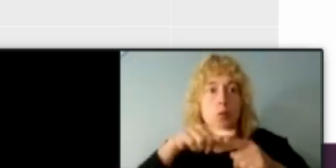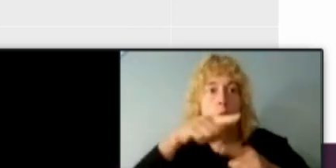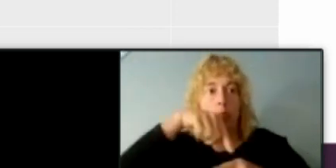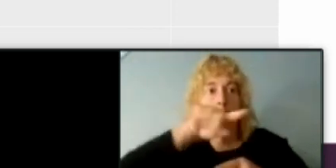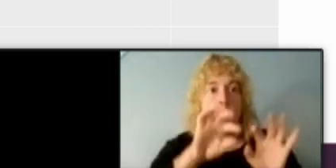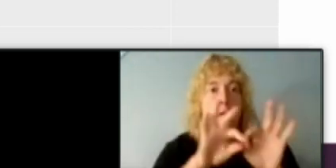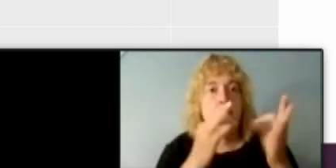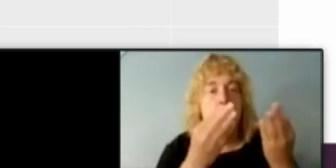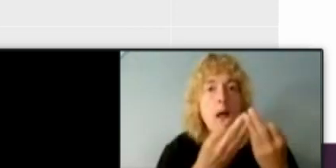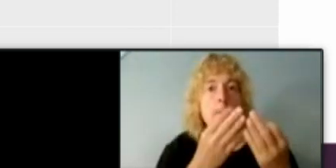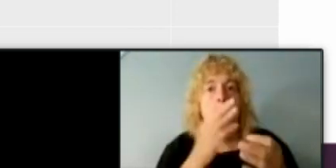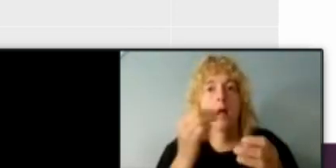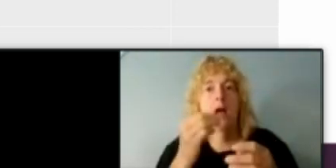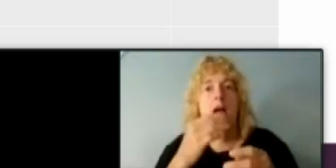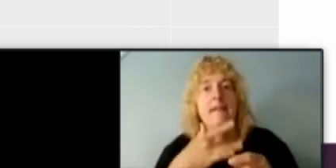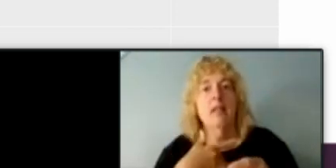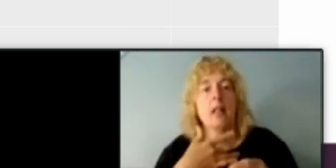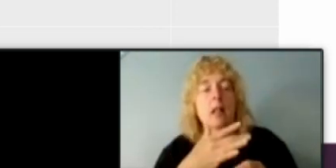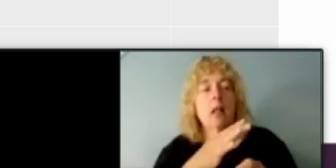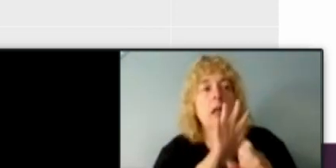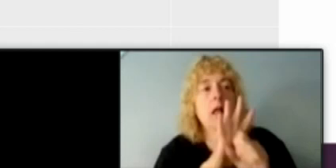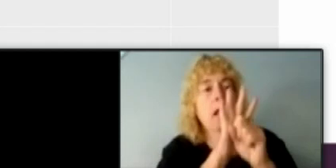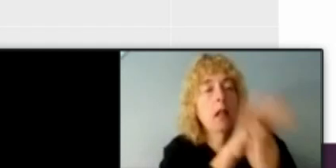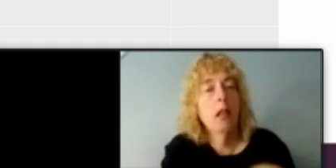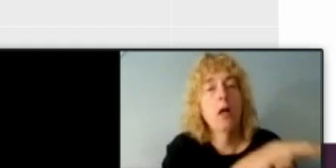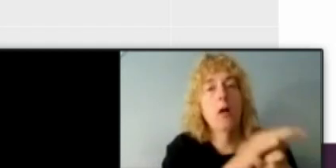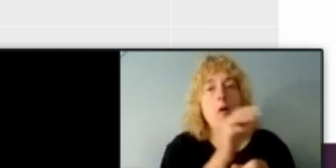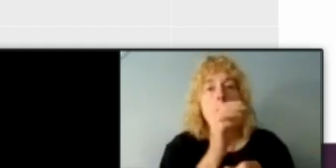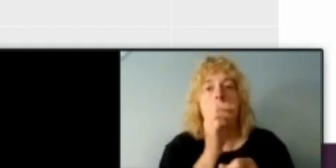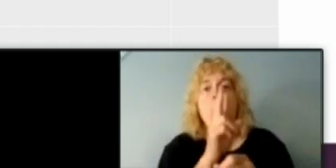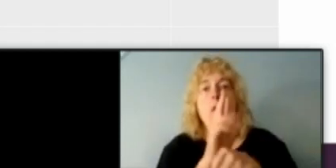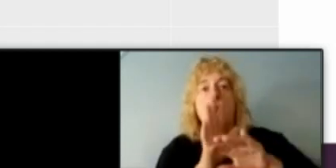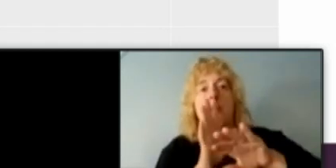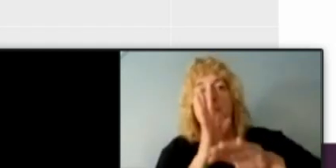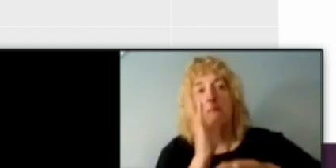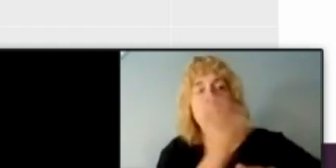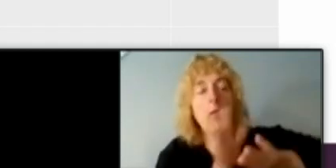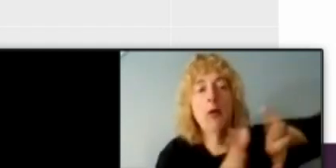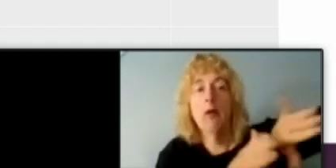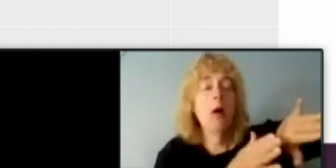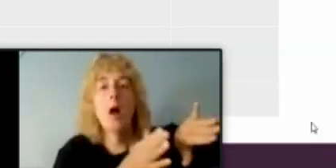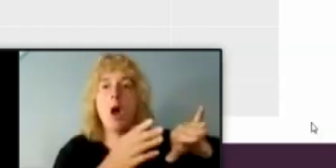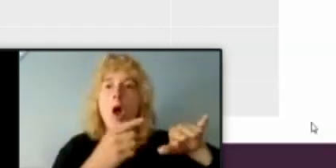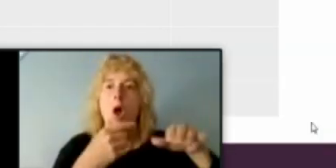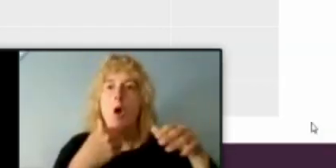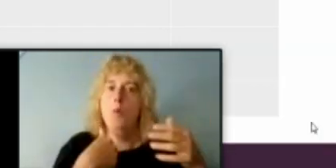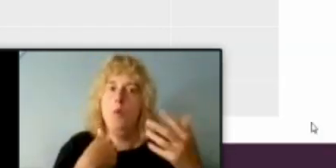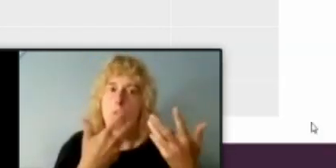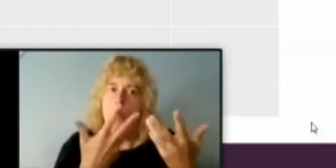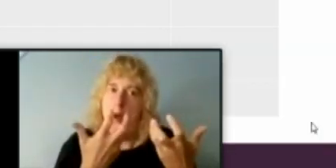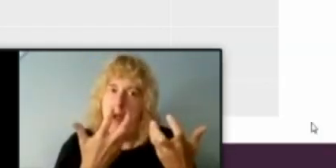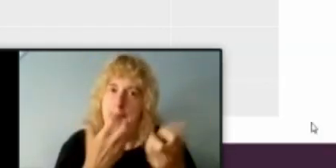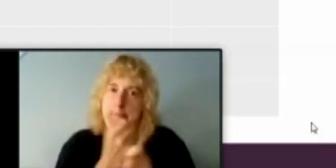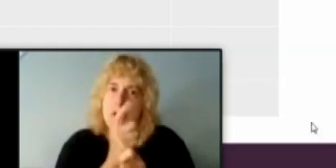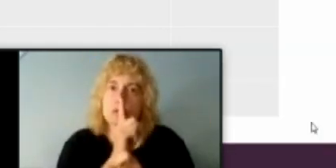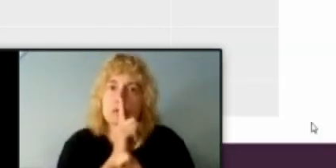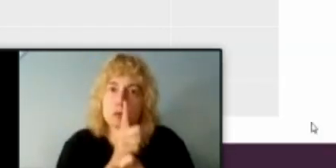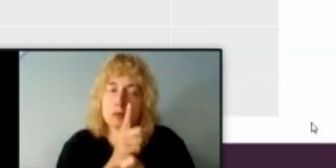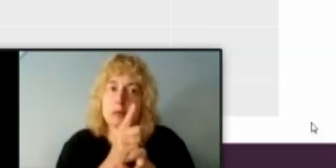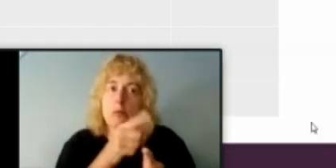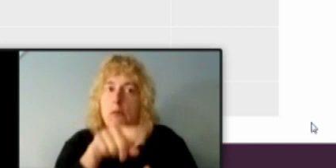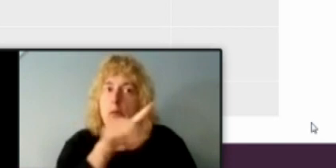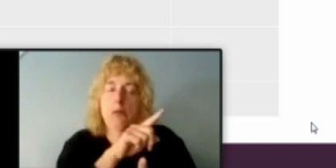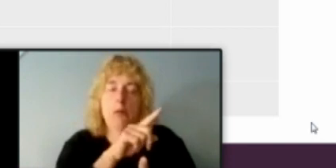get forgotten as the economy recovers and things come back to some semblance of normal. We want to make sure that we capture that so that they don't get forgotten